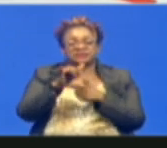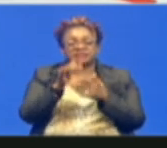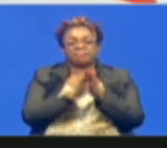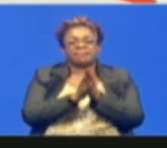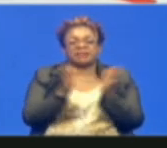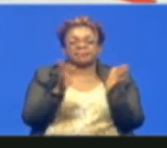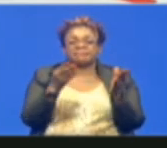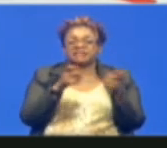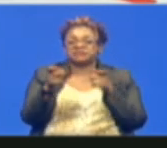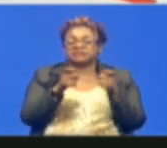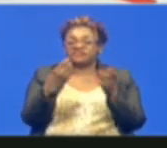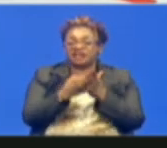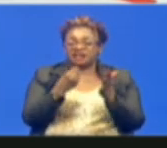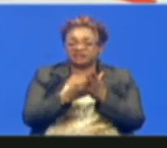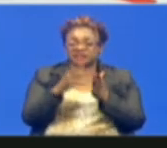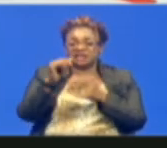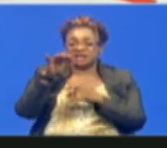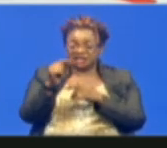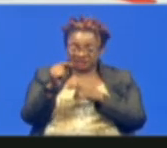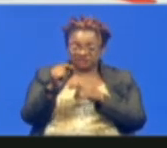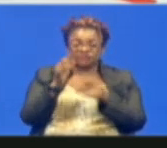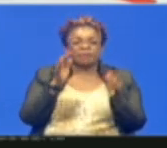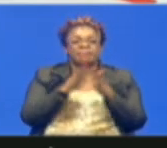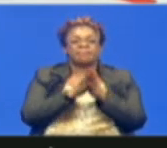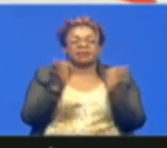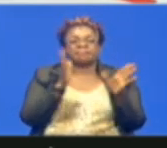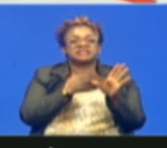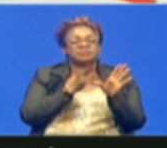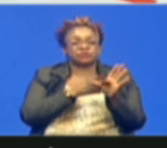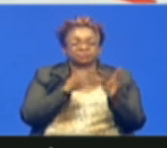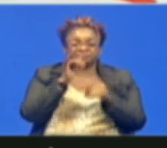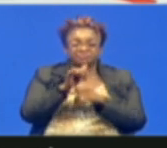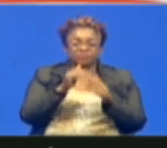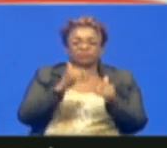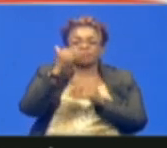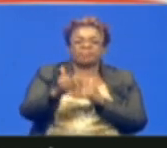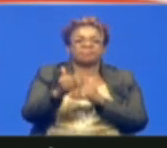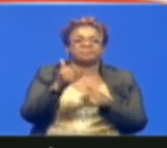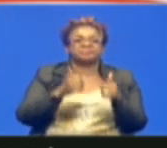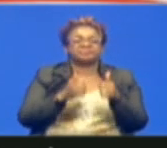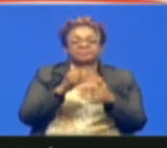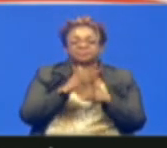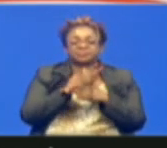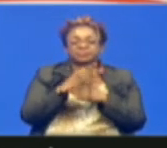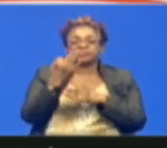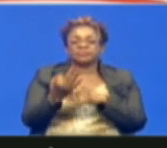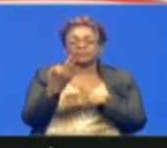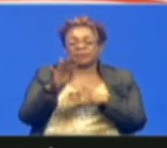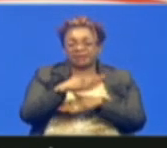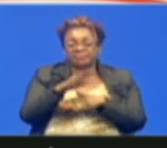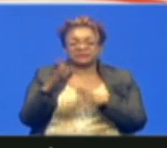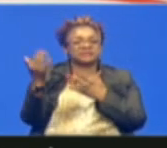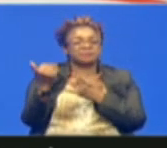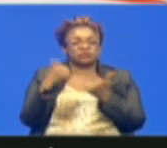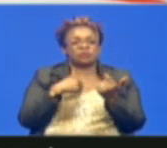Management Act requirement for public participation, and that sets the stage for the next step, which is, by mid-March, the Parliament is expected expected to